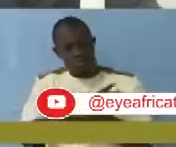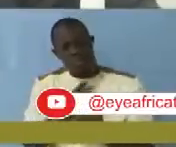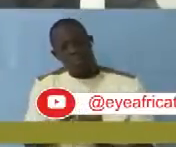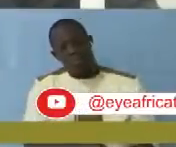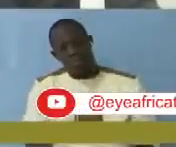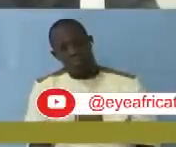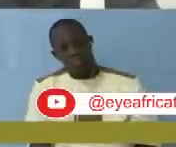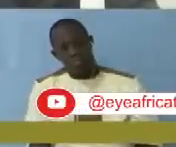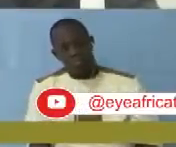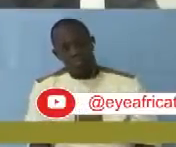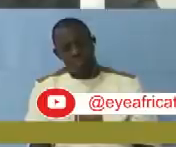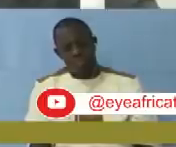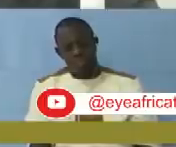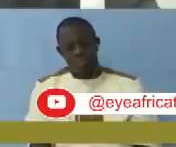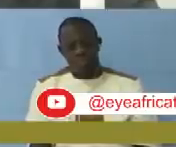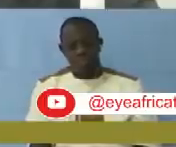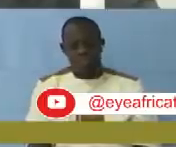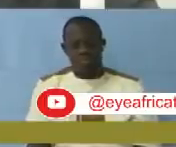Can